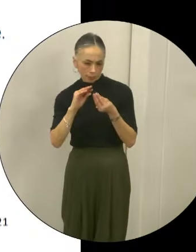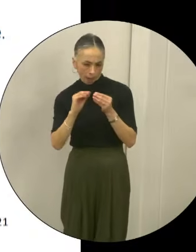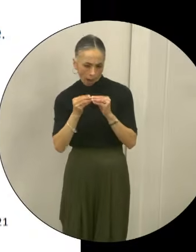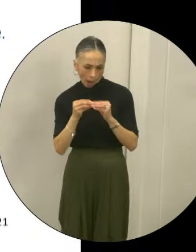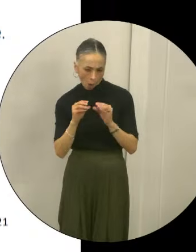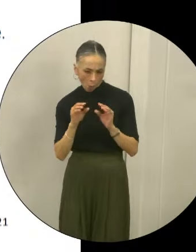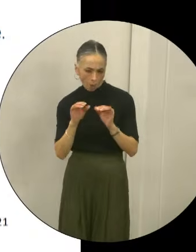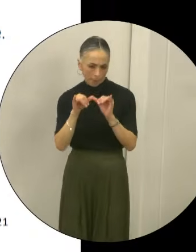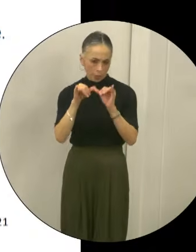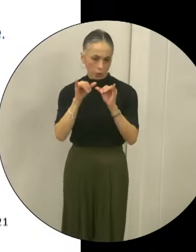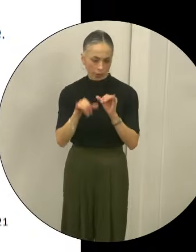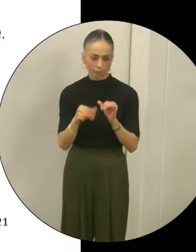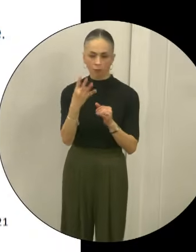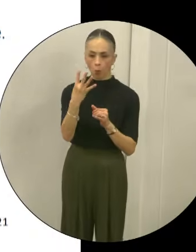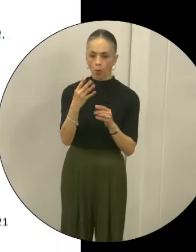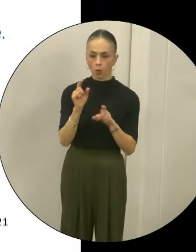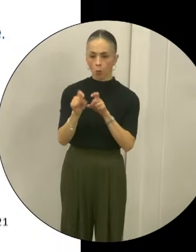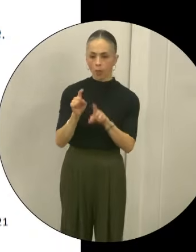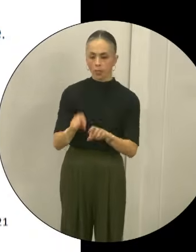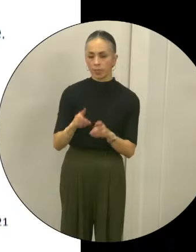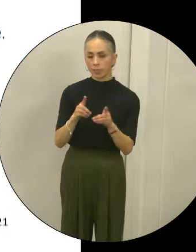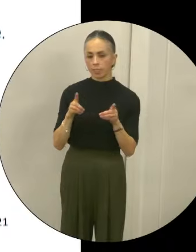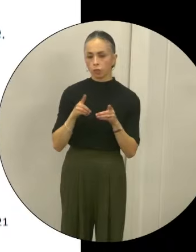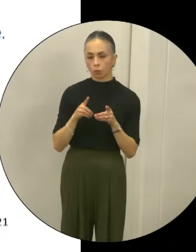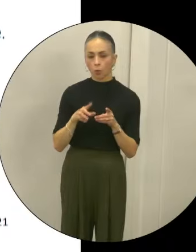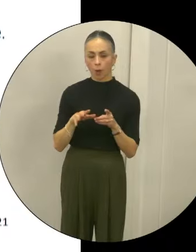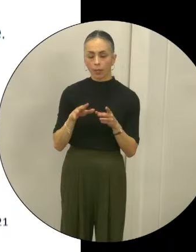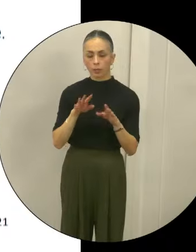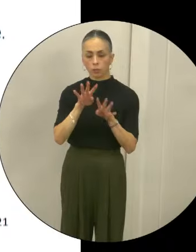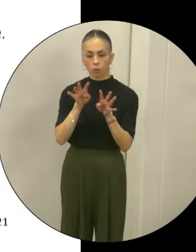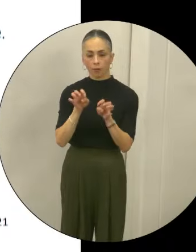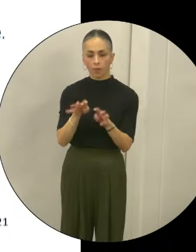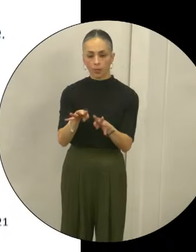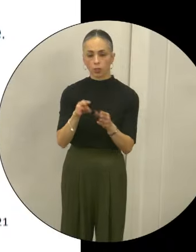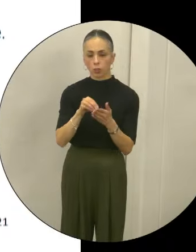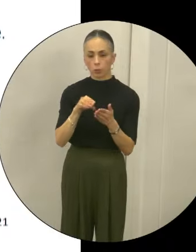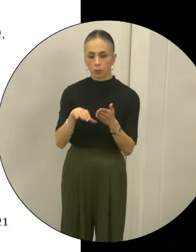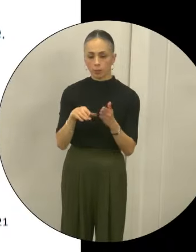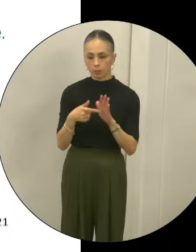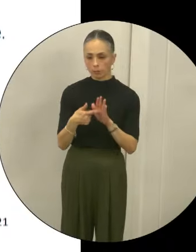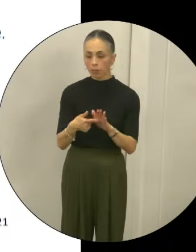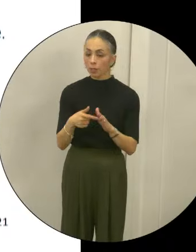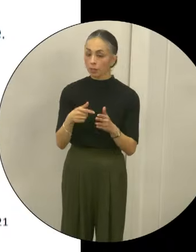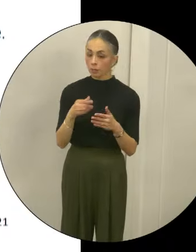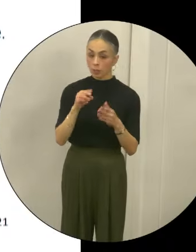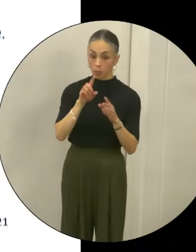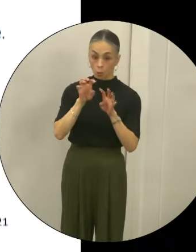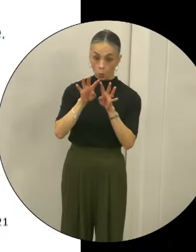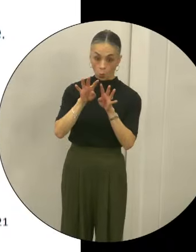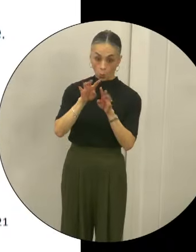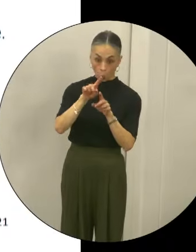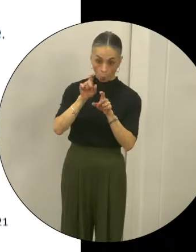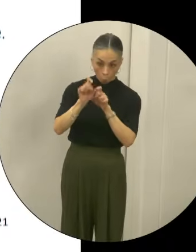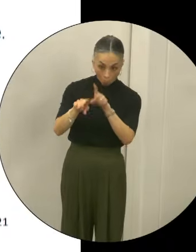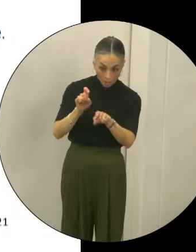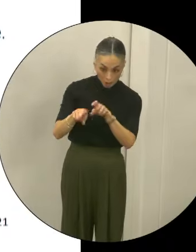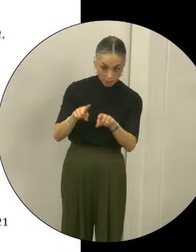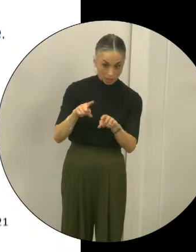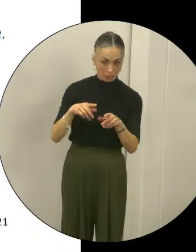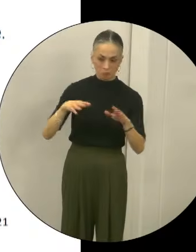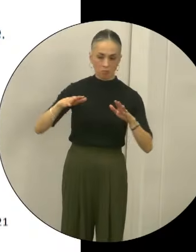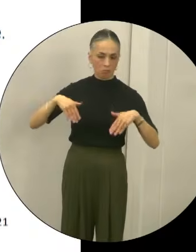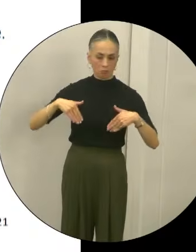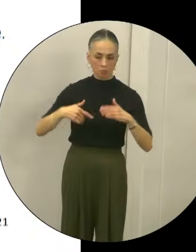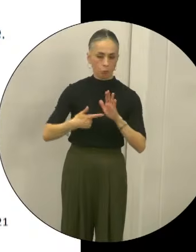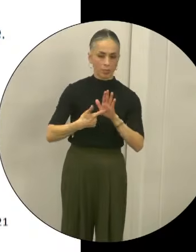from 4 questions within the district-wide survey for students as shown on this slide. While these questions have not previously been presented to the board,